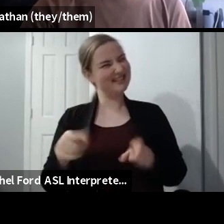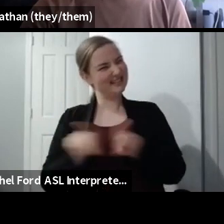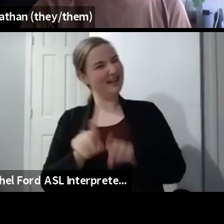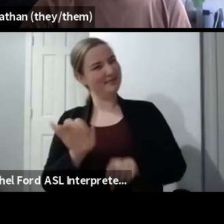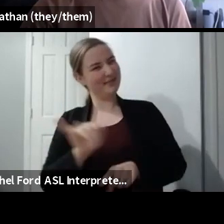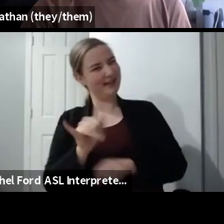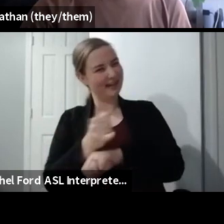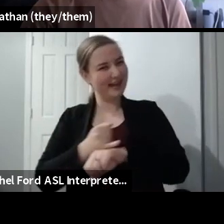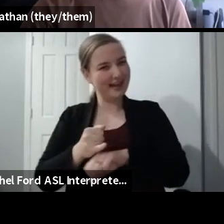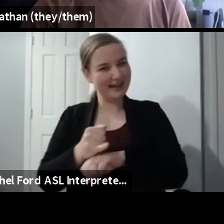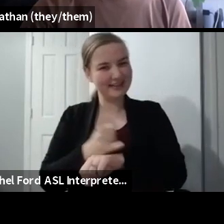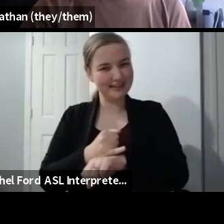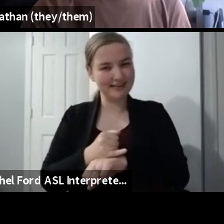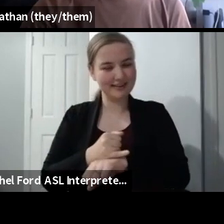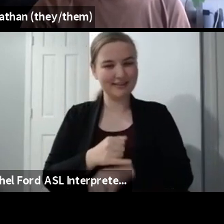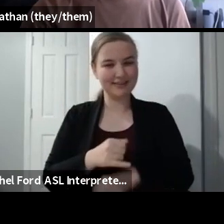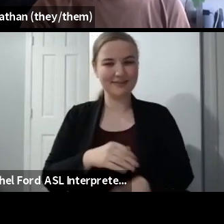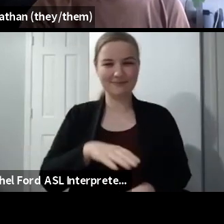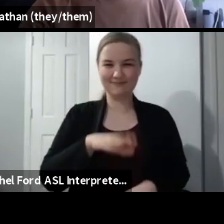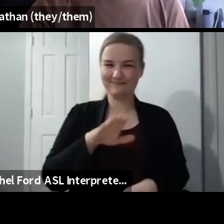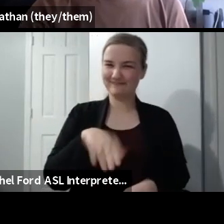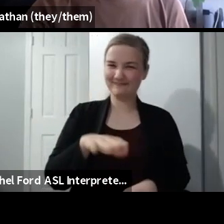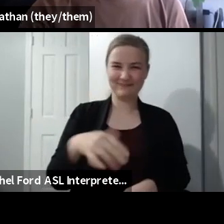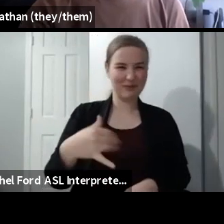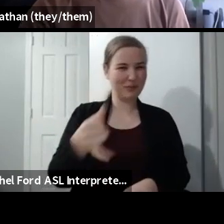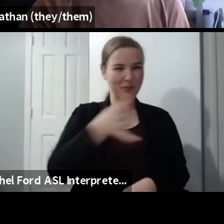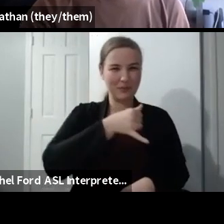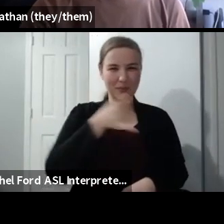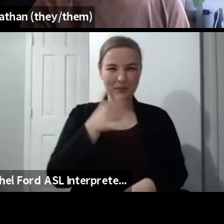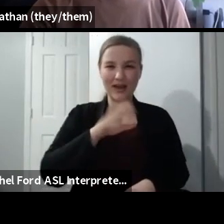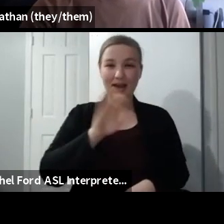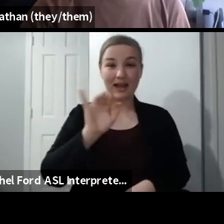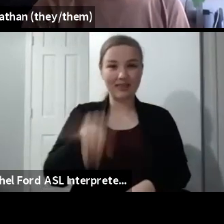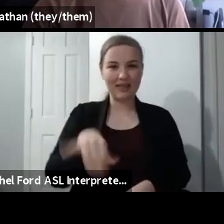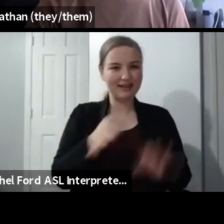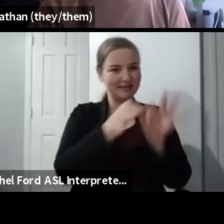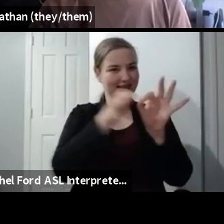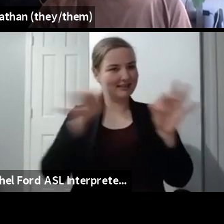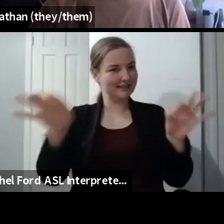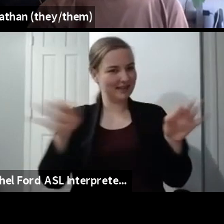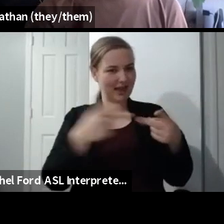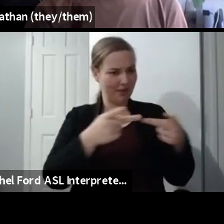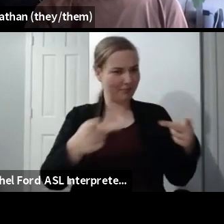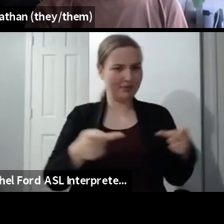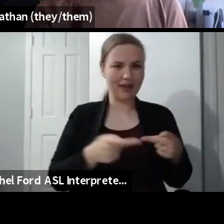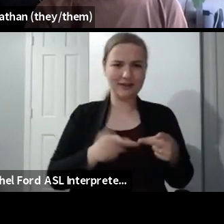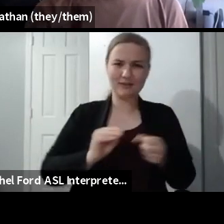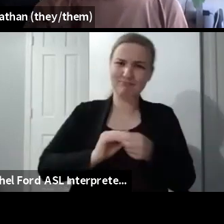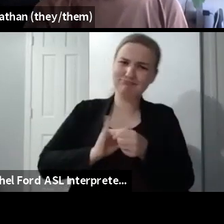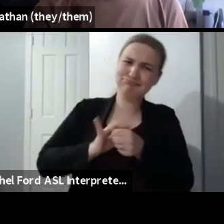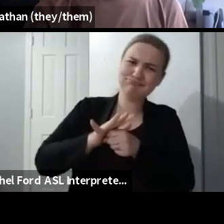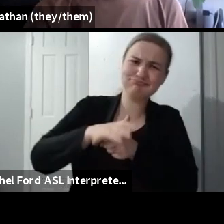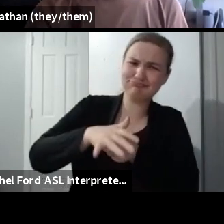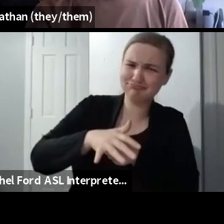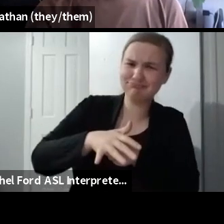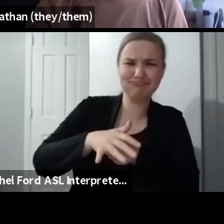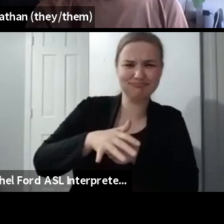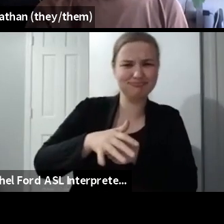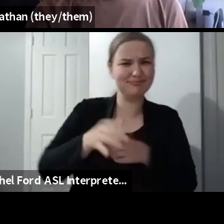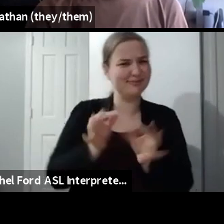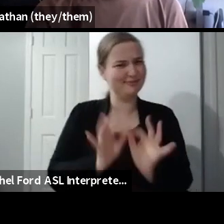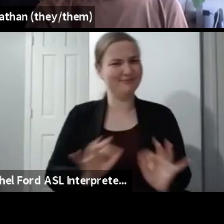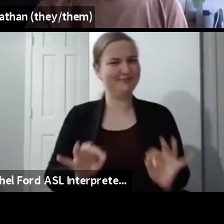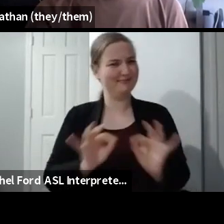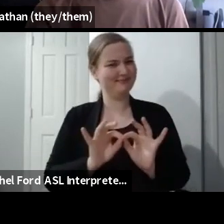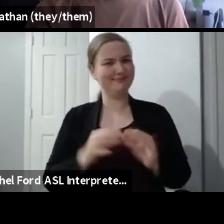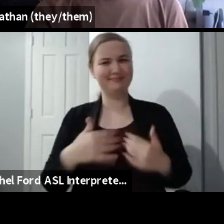Let's riff off your line, Jonathan, a place of excess. And we talked about food and we're gonna get back to food, I'm just